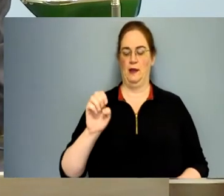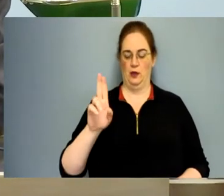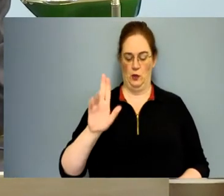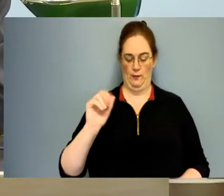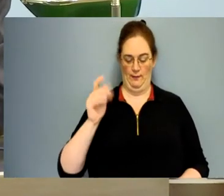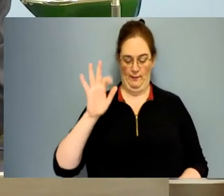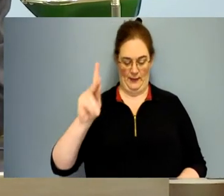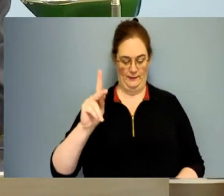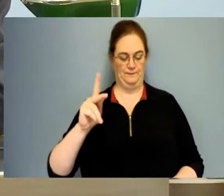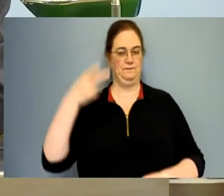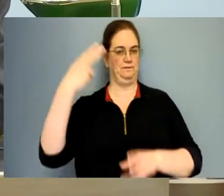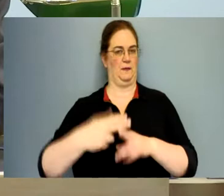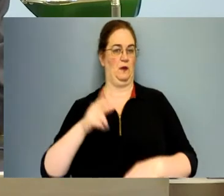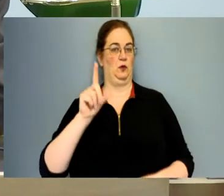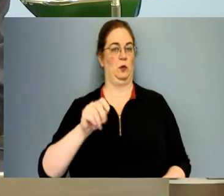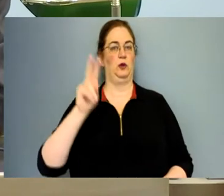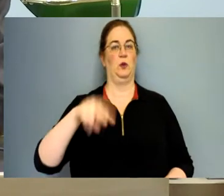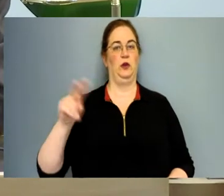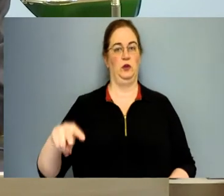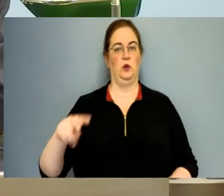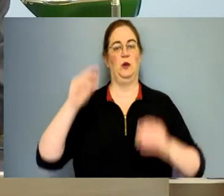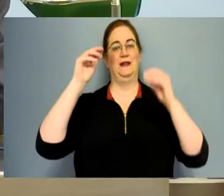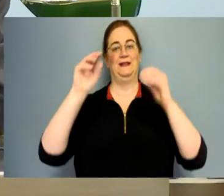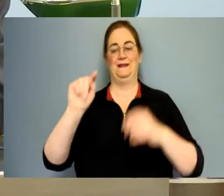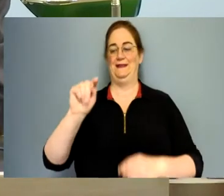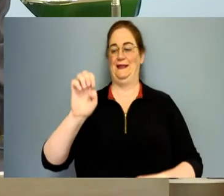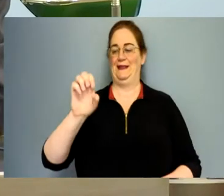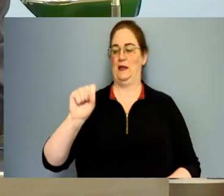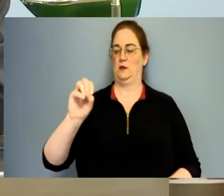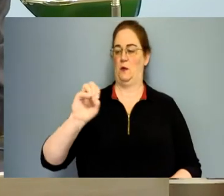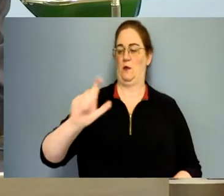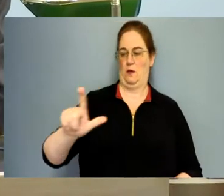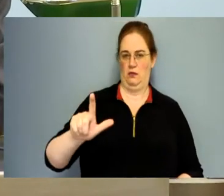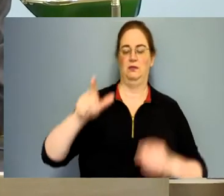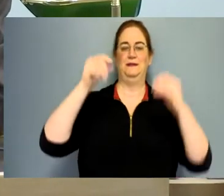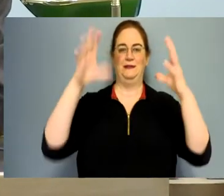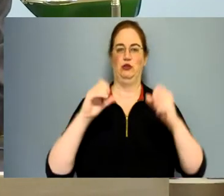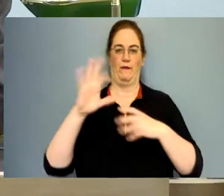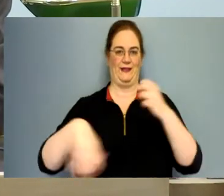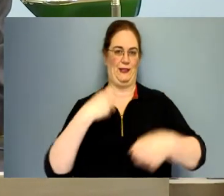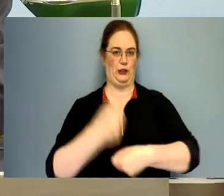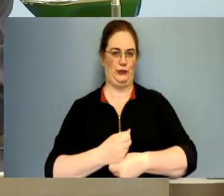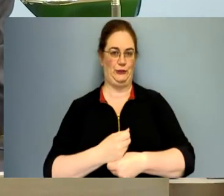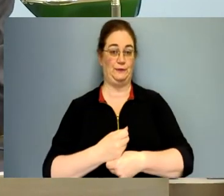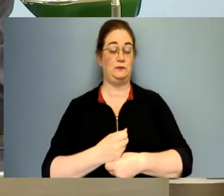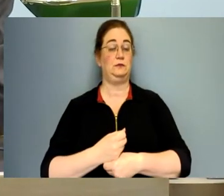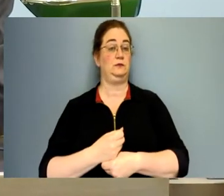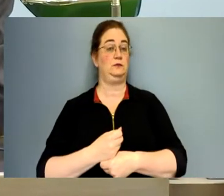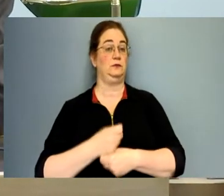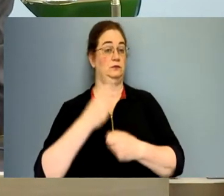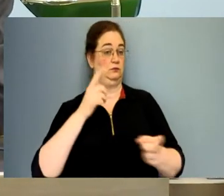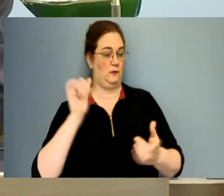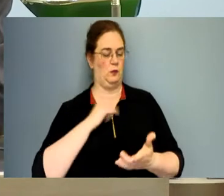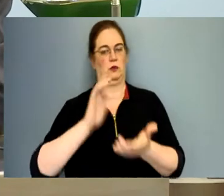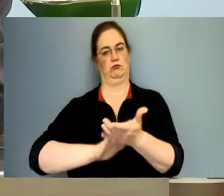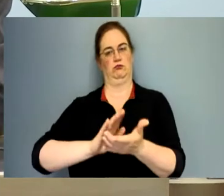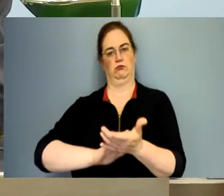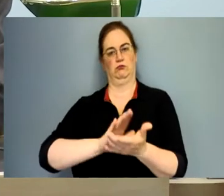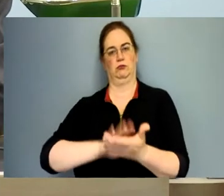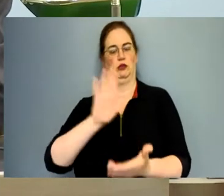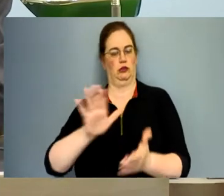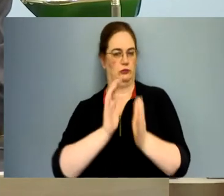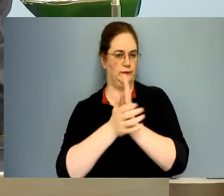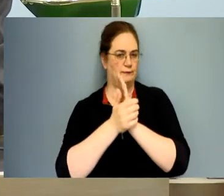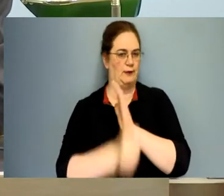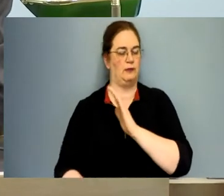being named the 2022 TESOL Teacher of the Year. In so doing, we commend Ms. Eubank's